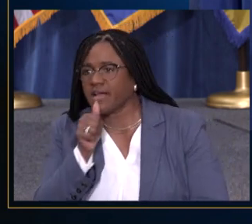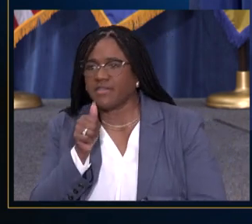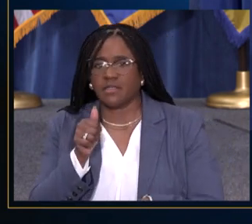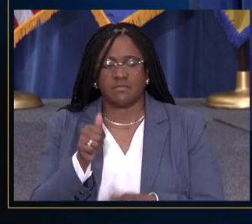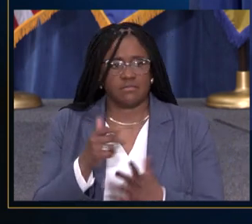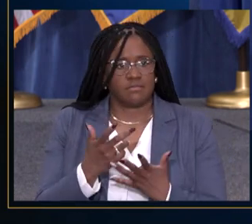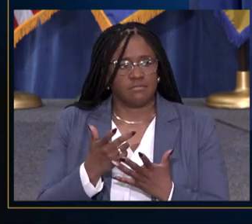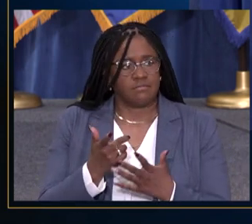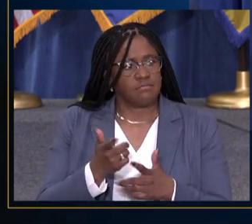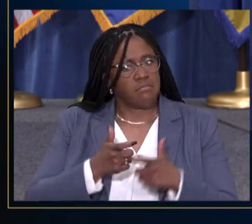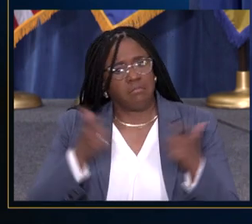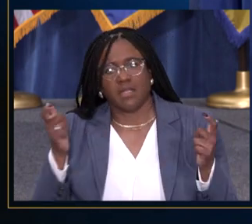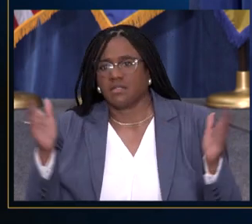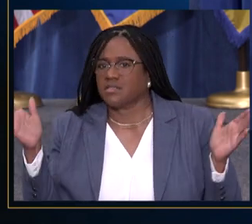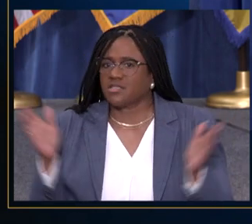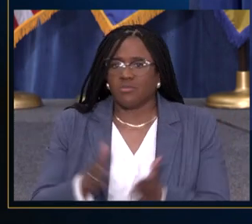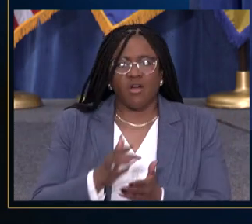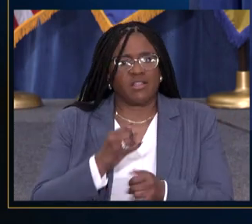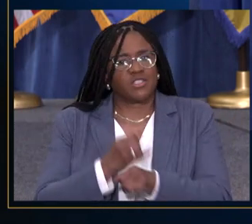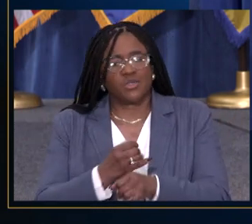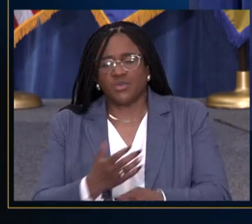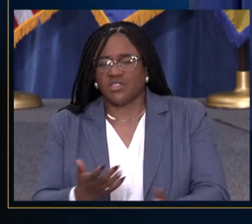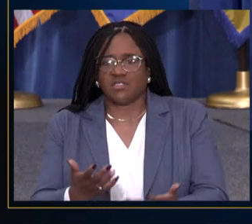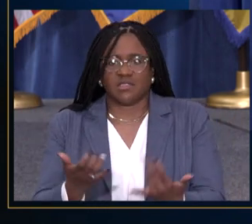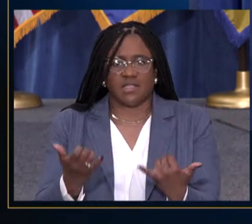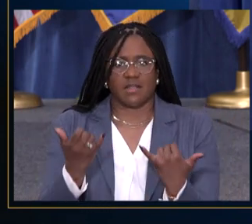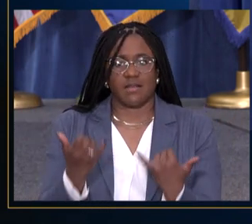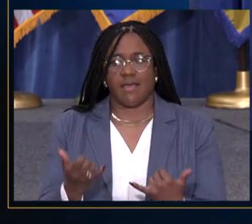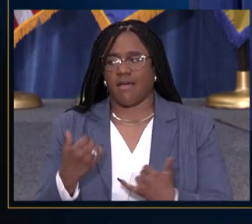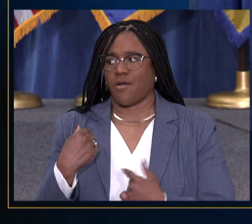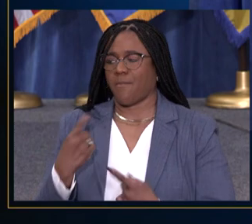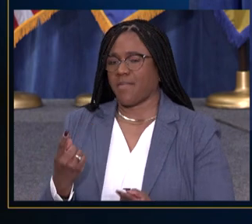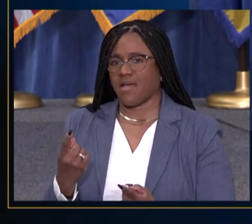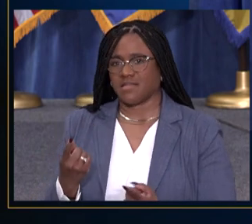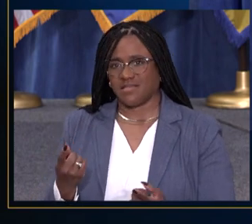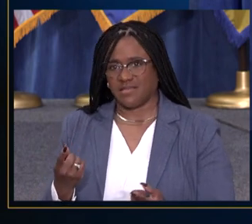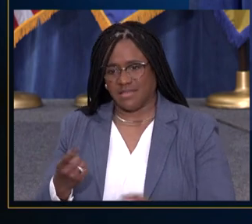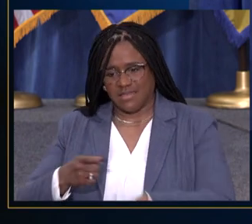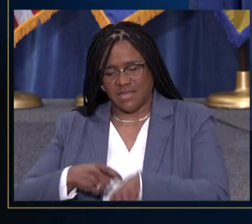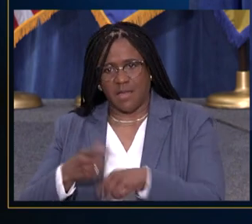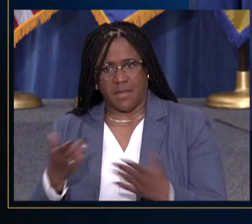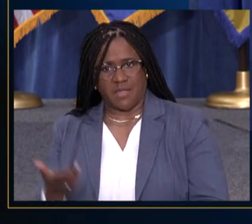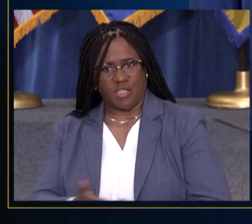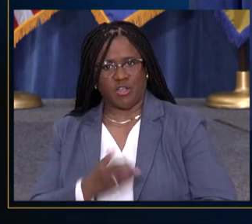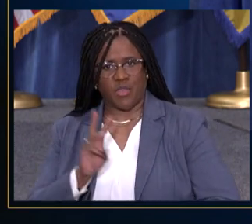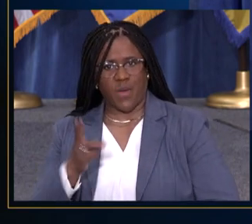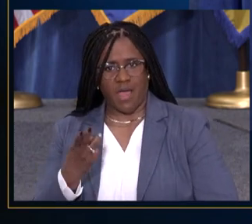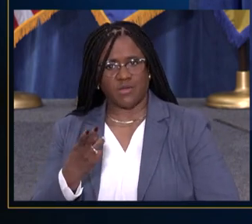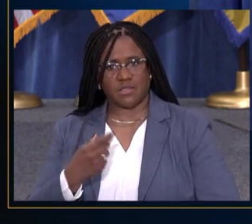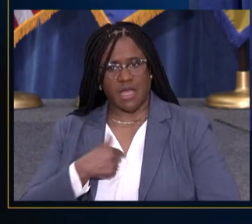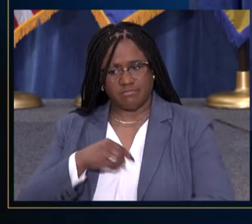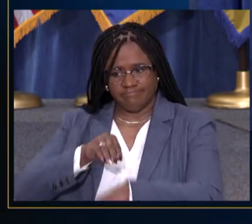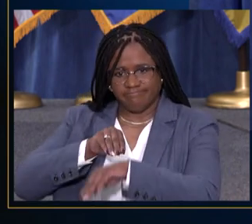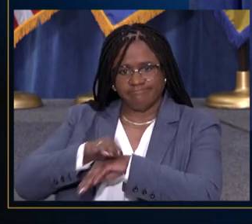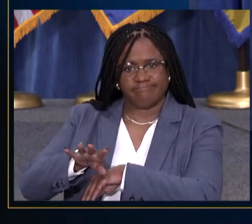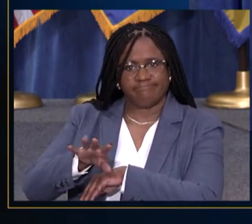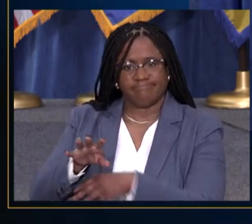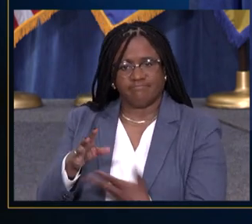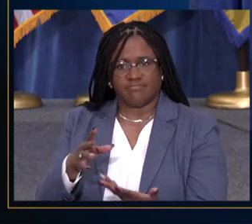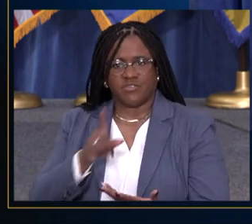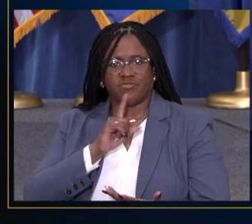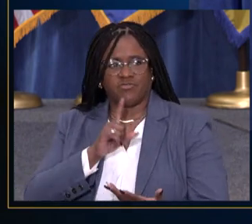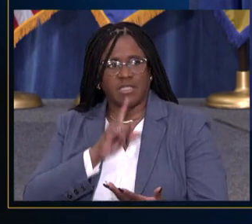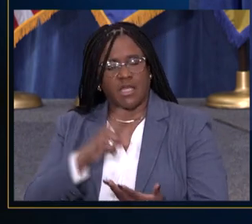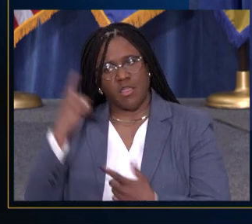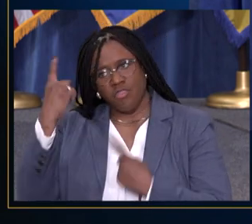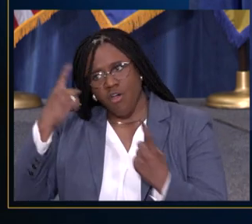small institutions. Now, from a vantage point at the White House, to be able to provide advice and counsel, thoughtful, constructive